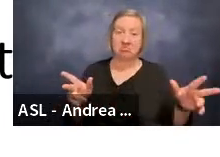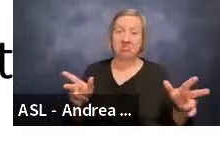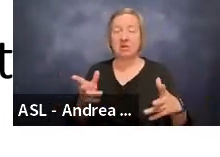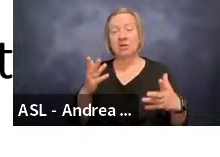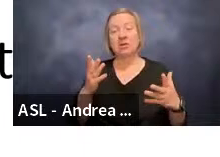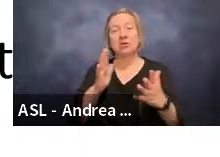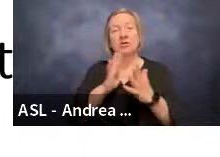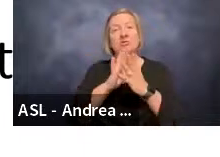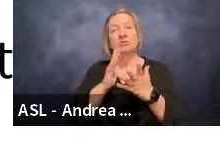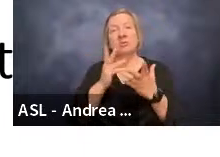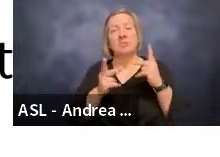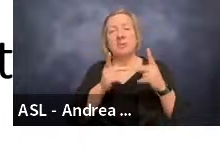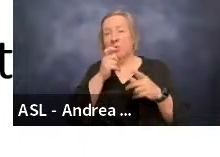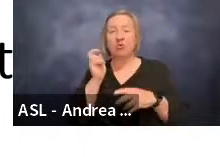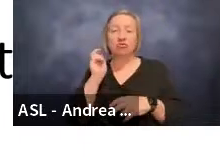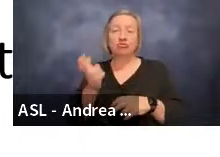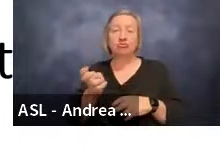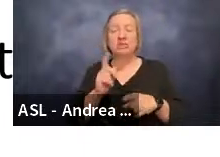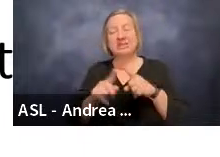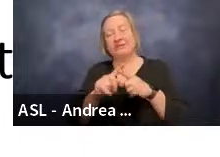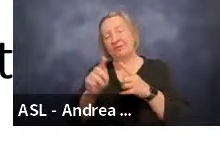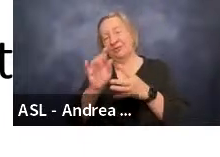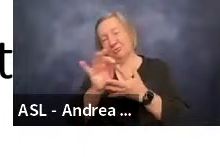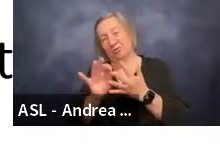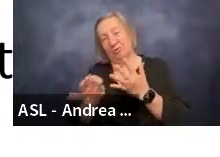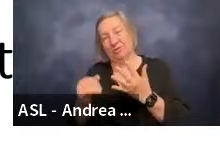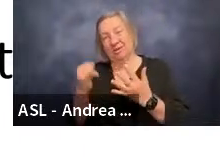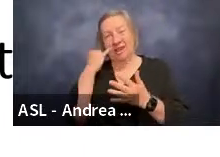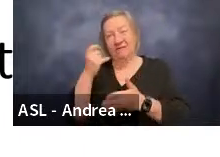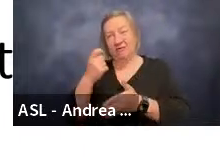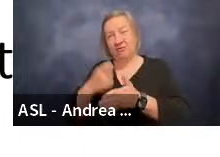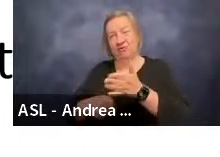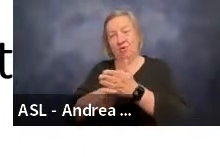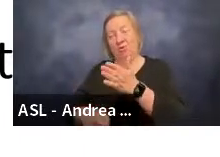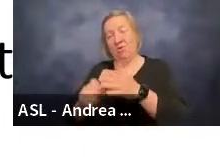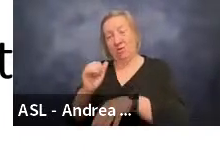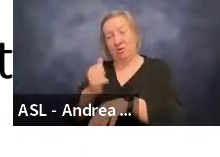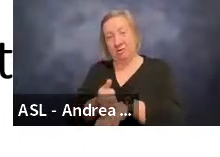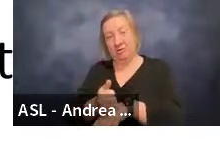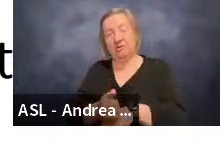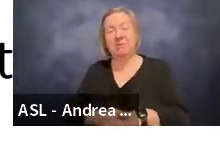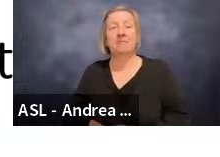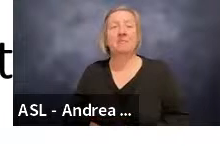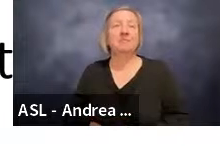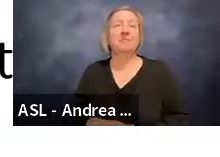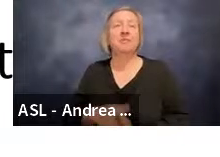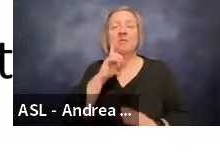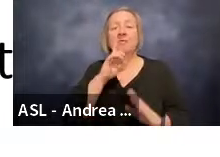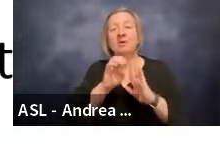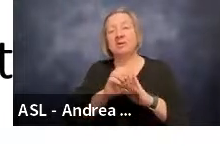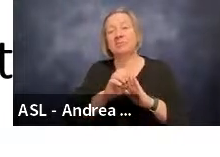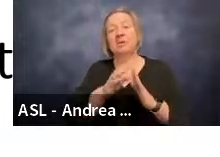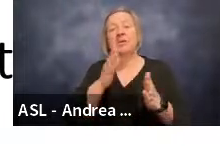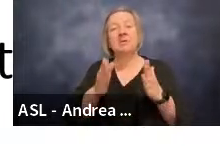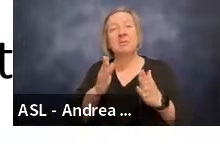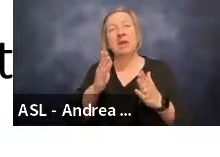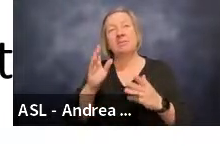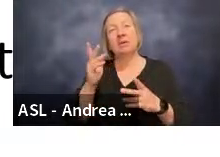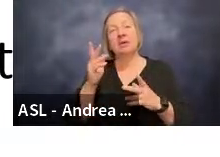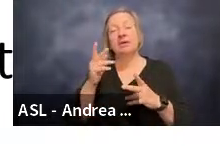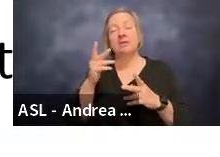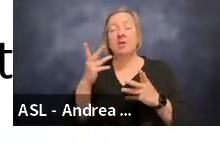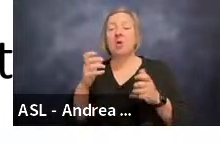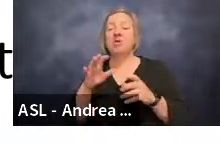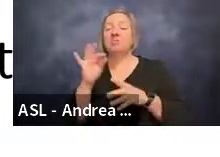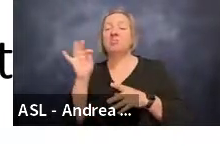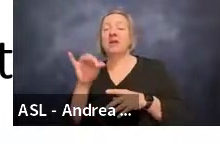many different choices when tolling gets put in place. For example, it could be an alternative route. It could be